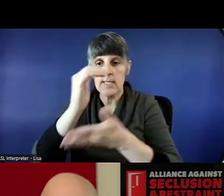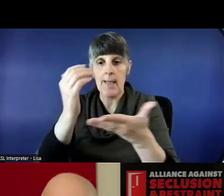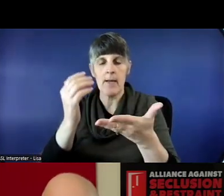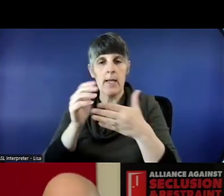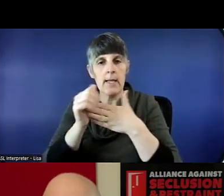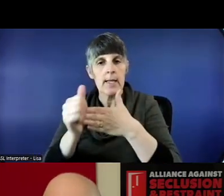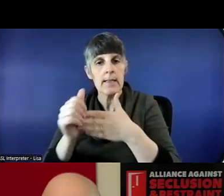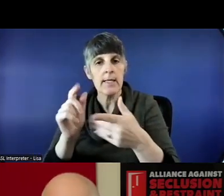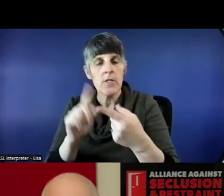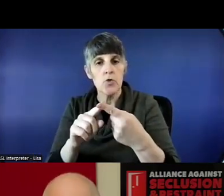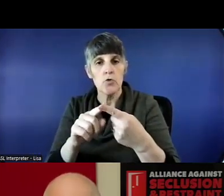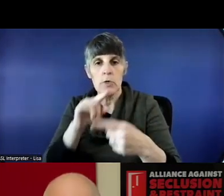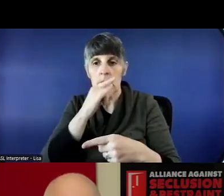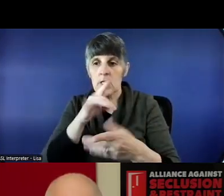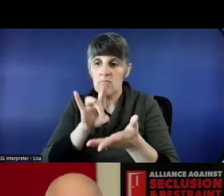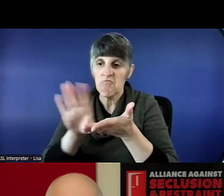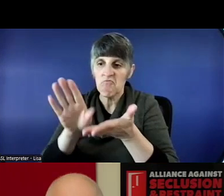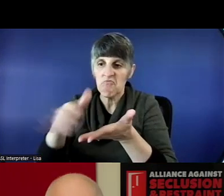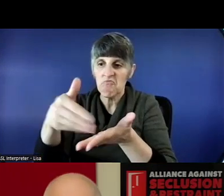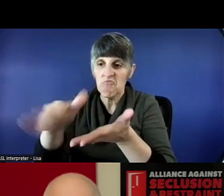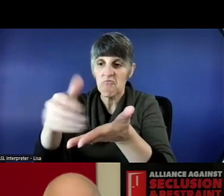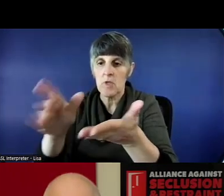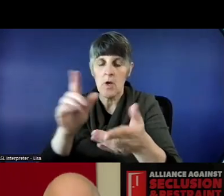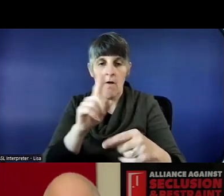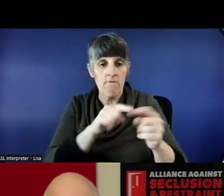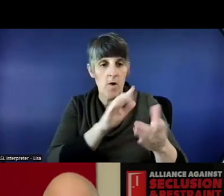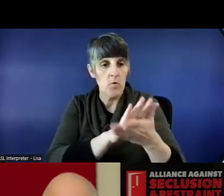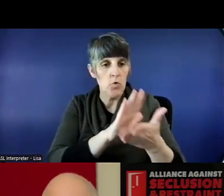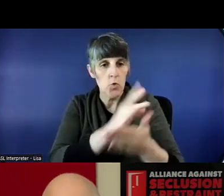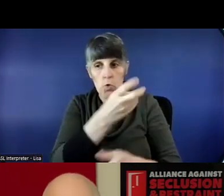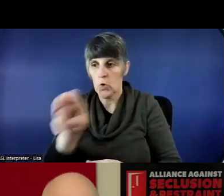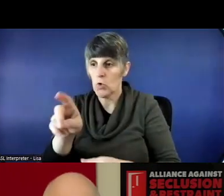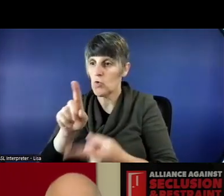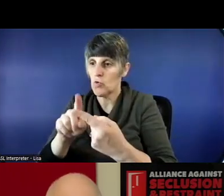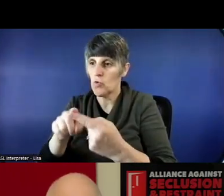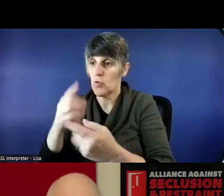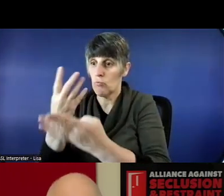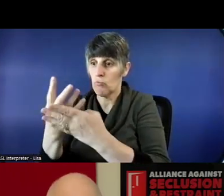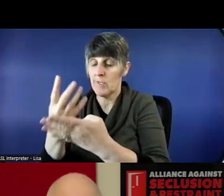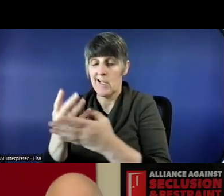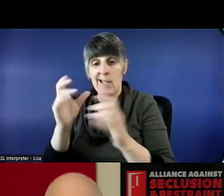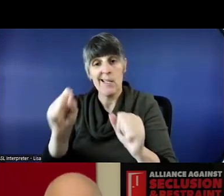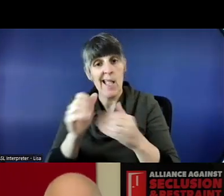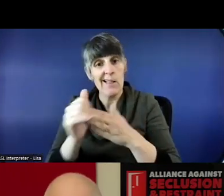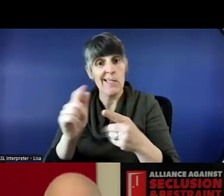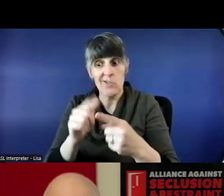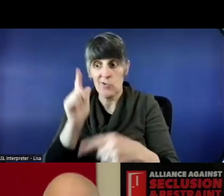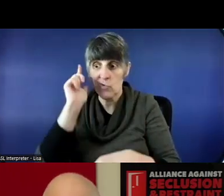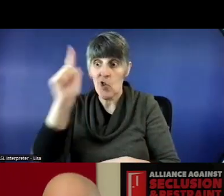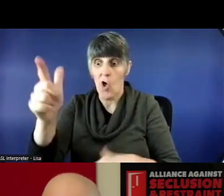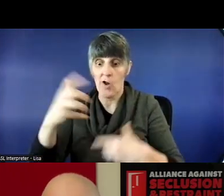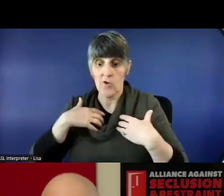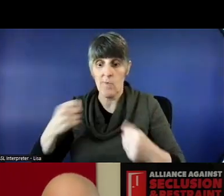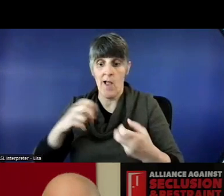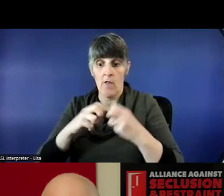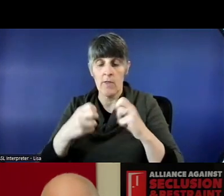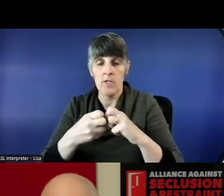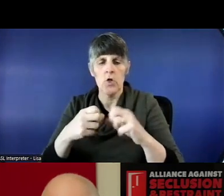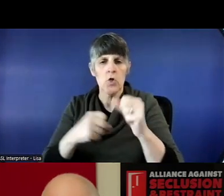leads to kids getting pushed out along the school to prison pipeline. It can even lead to long-term health issues and